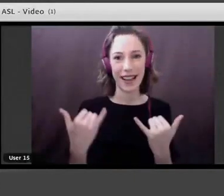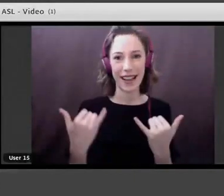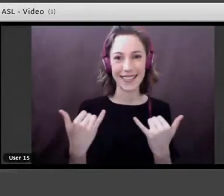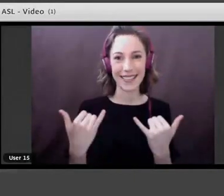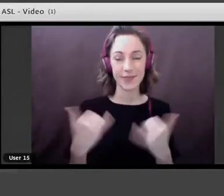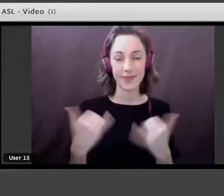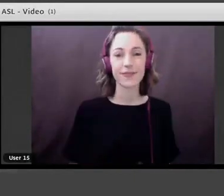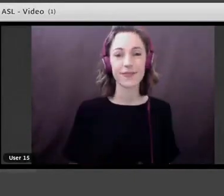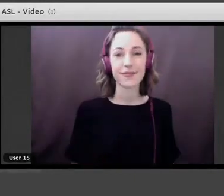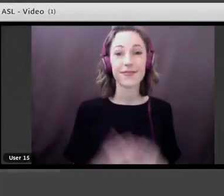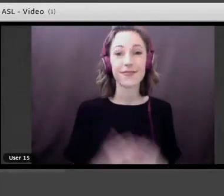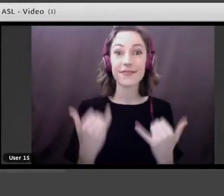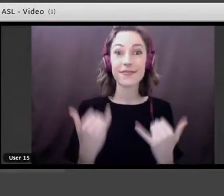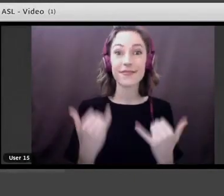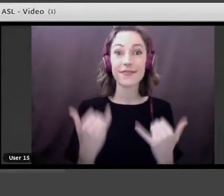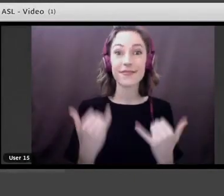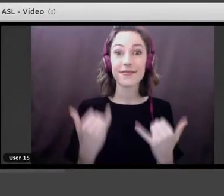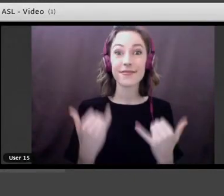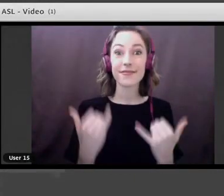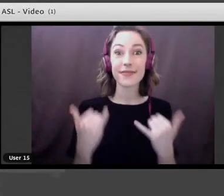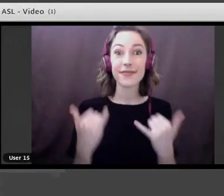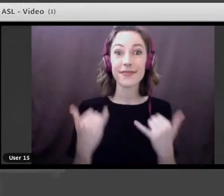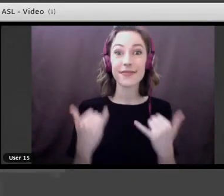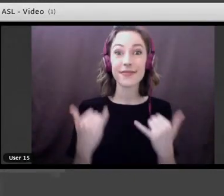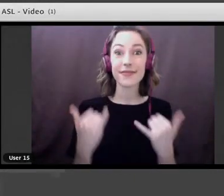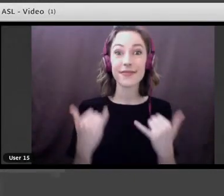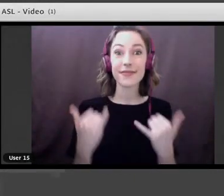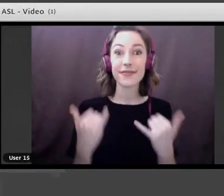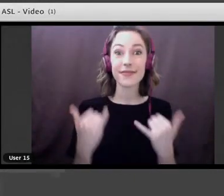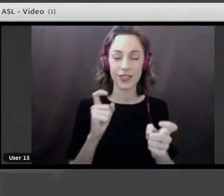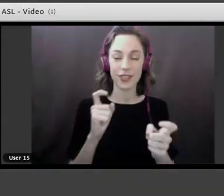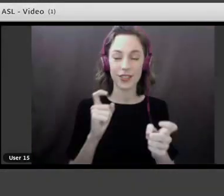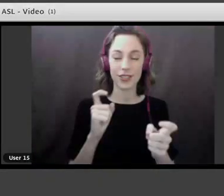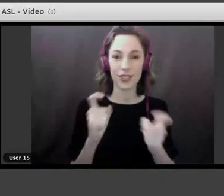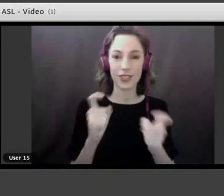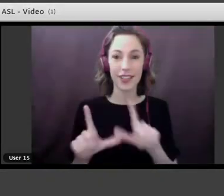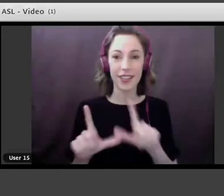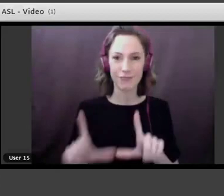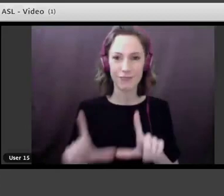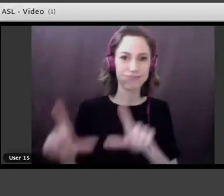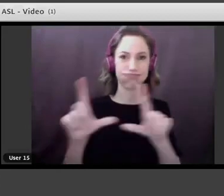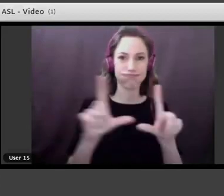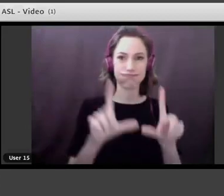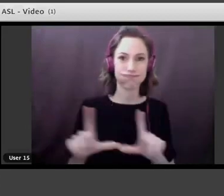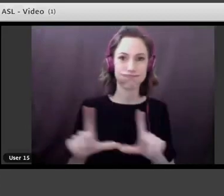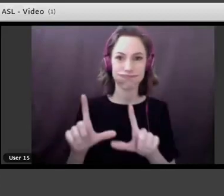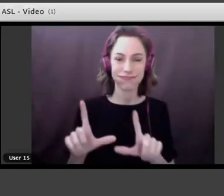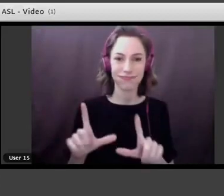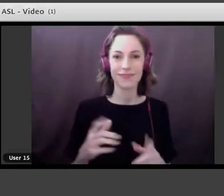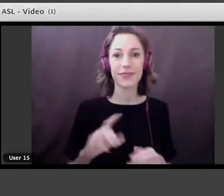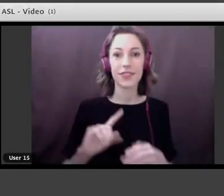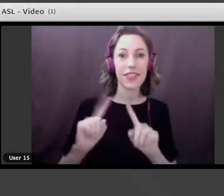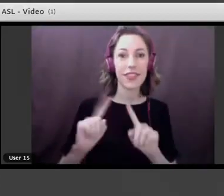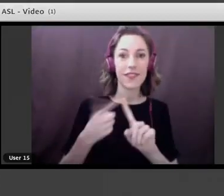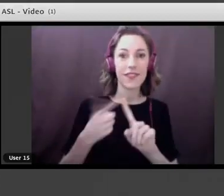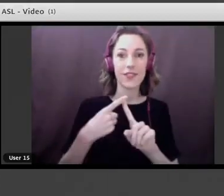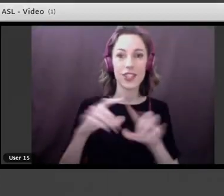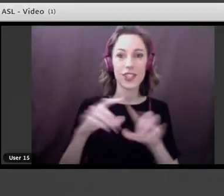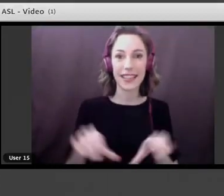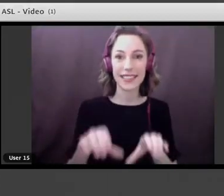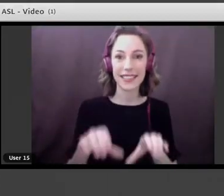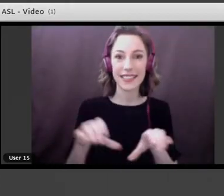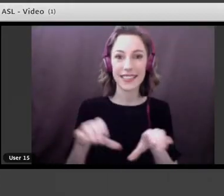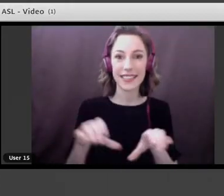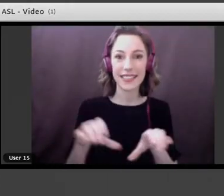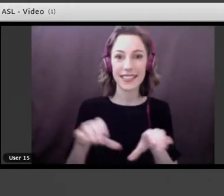activity, which is an opportunity to hear from you about the reasons that you